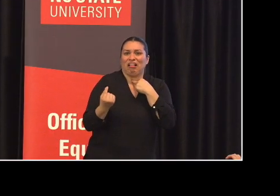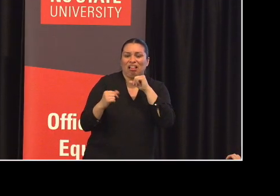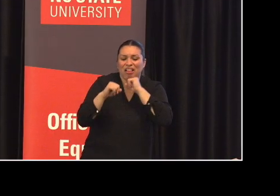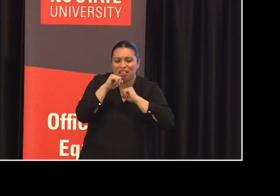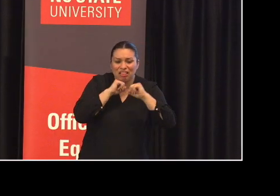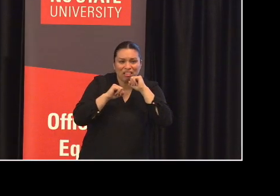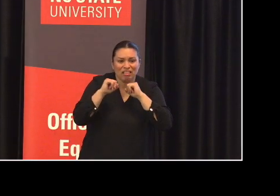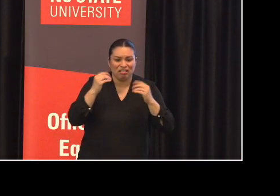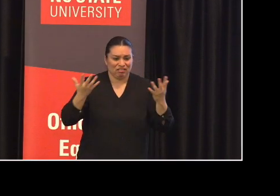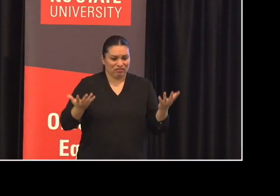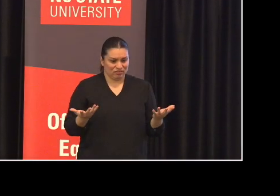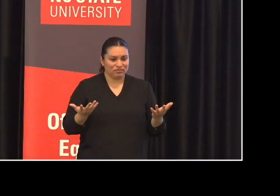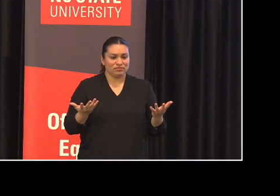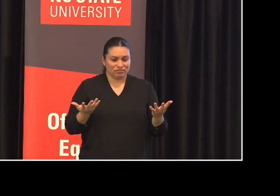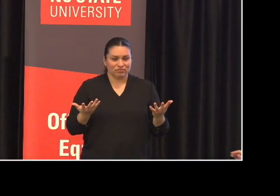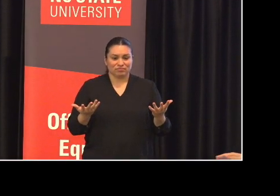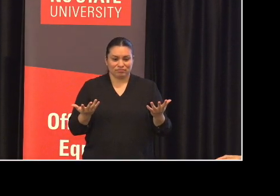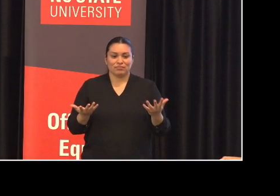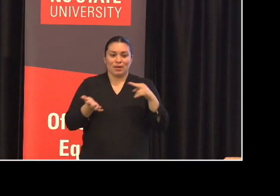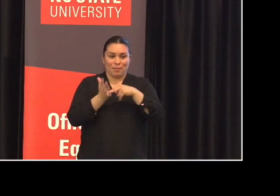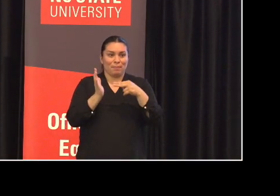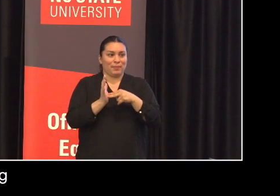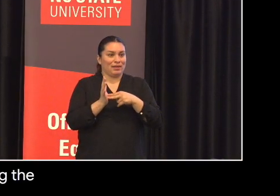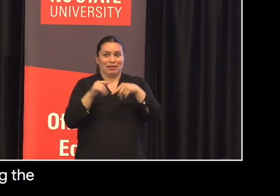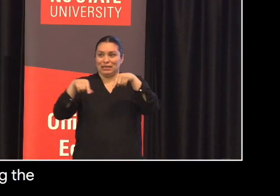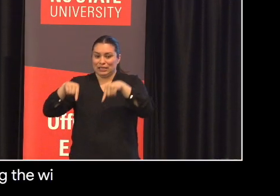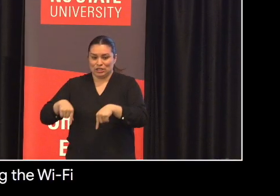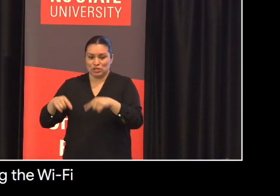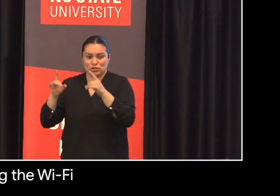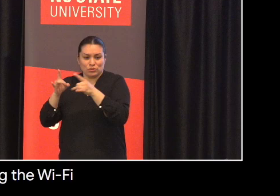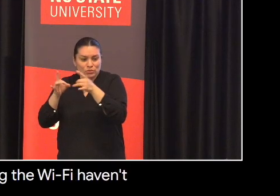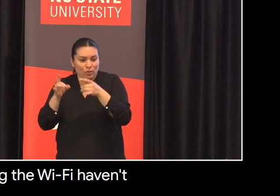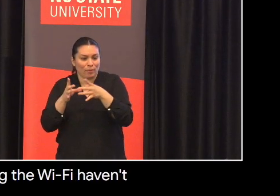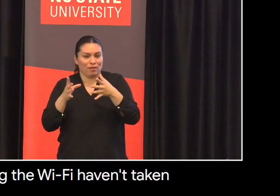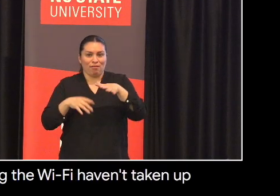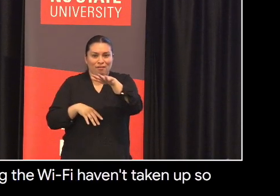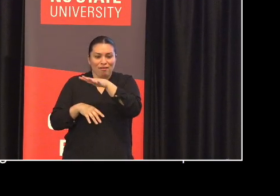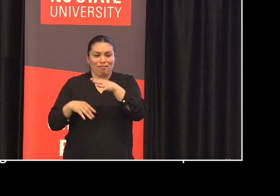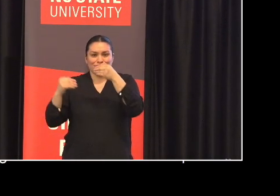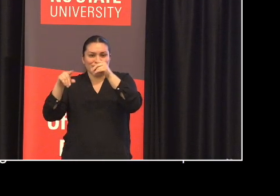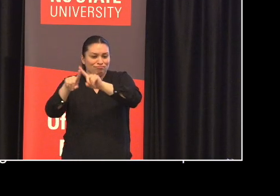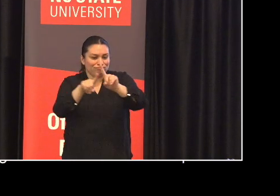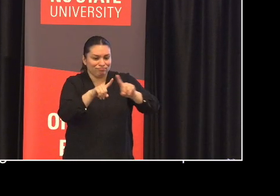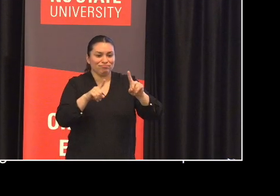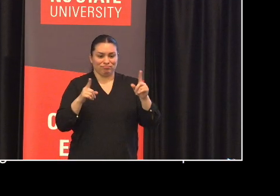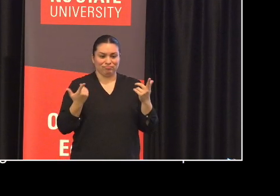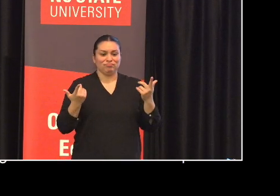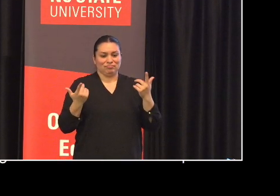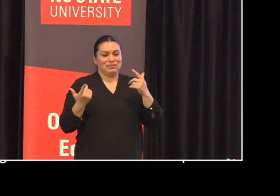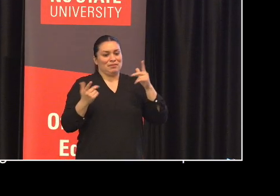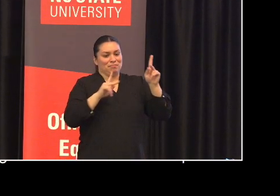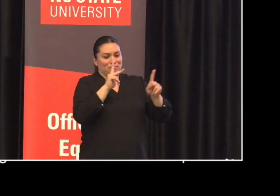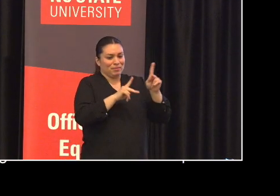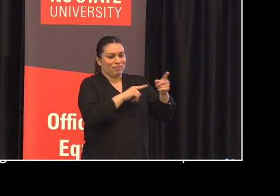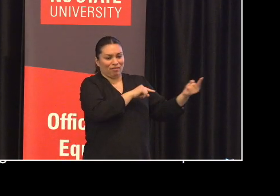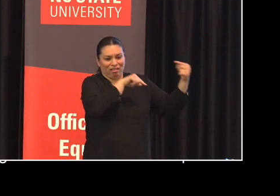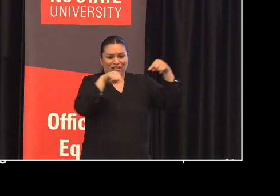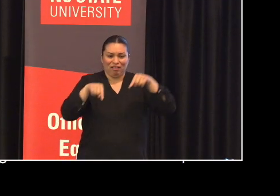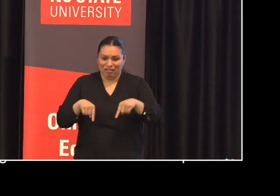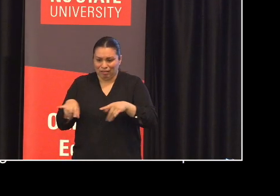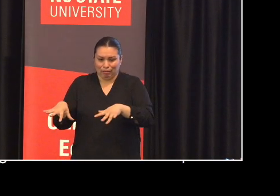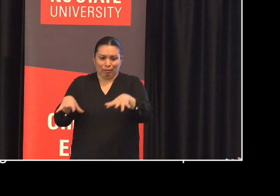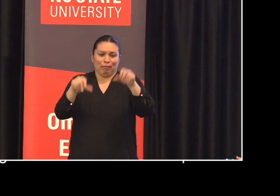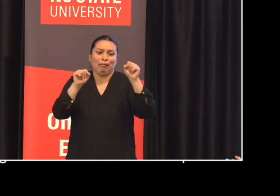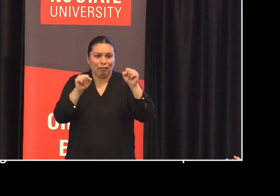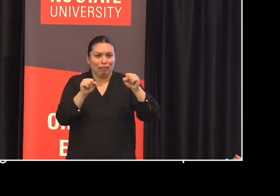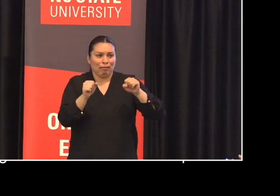Starbucks, where they hope that the 27 other people that are there using the Wi-Fi haven't taken up so much of the bandwidth that they'll actually be able to load their